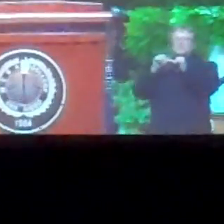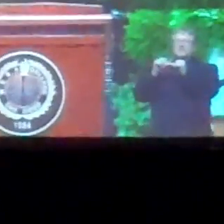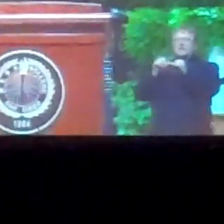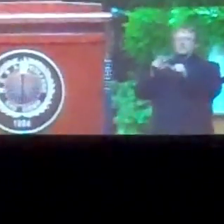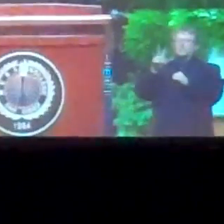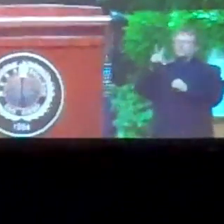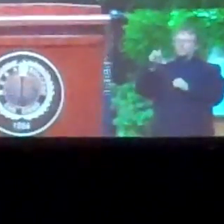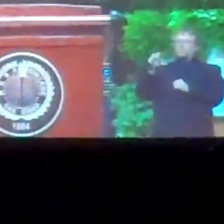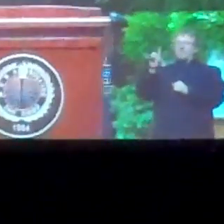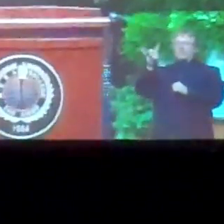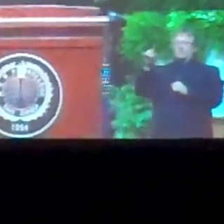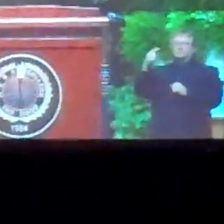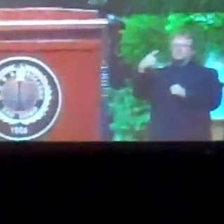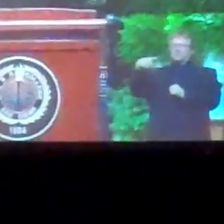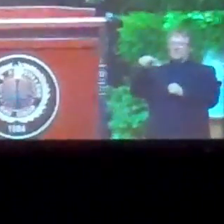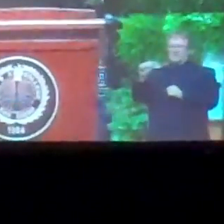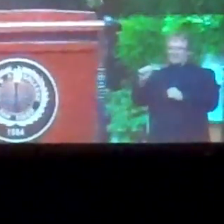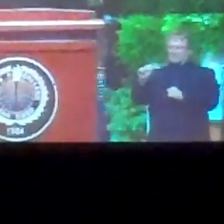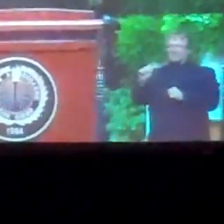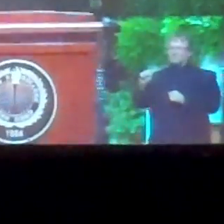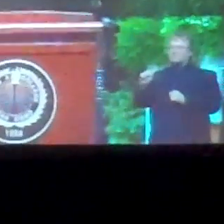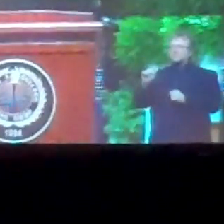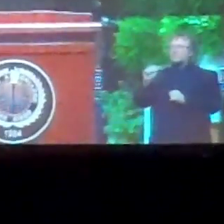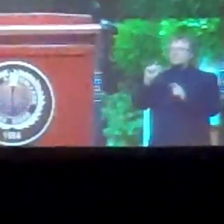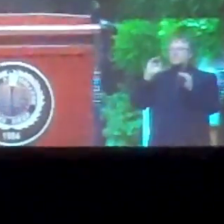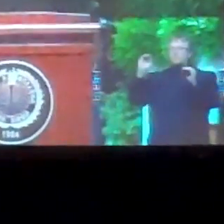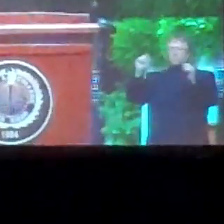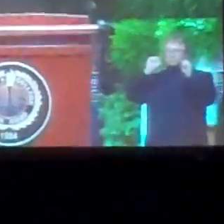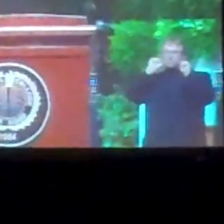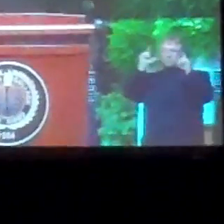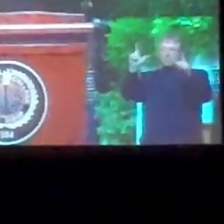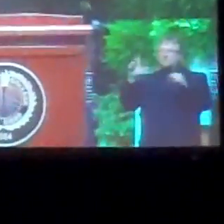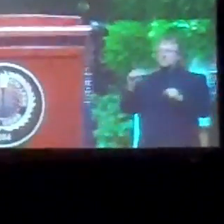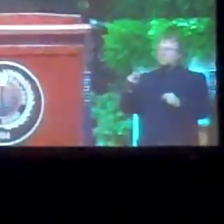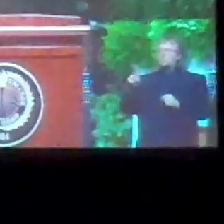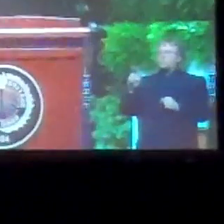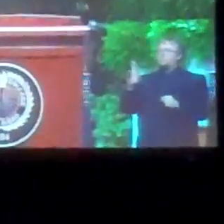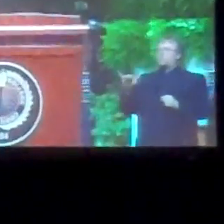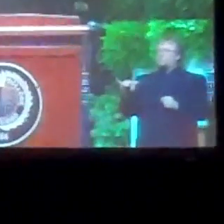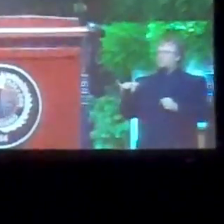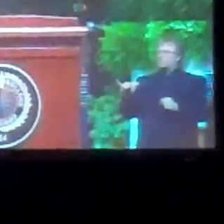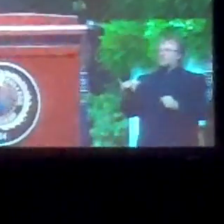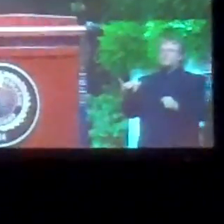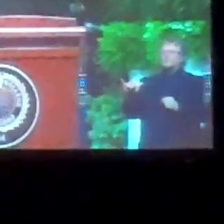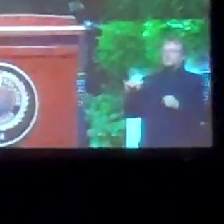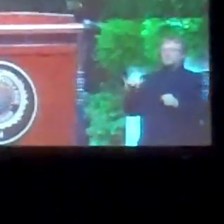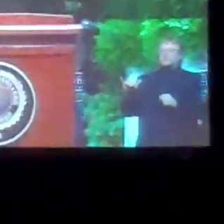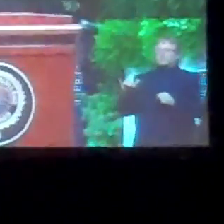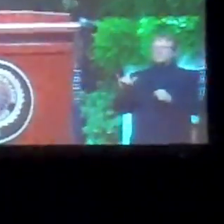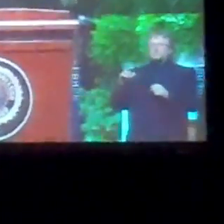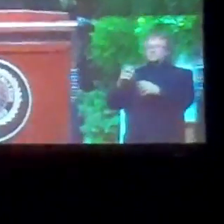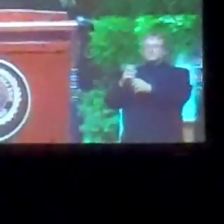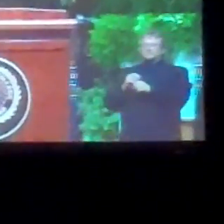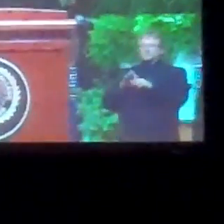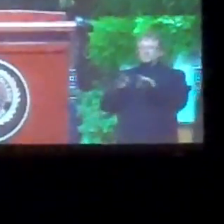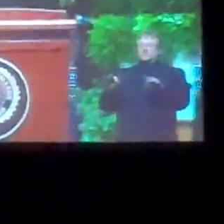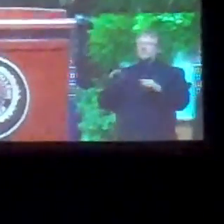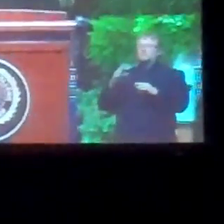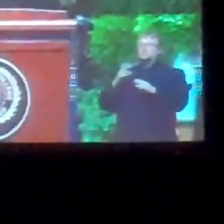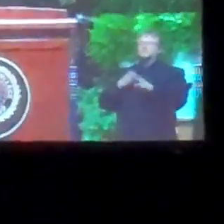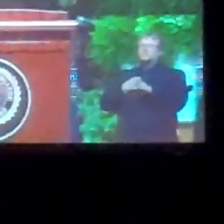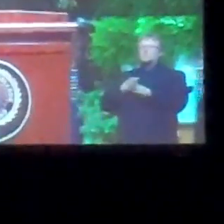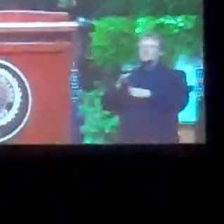2.8 GPA. Not surprisingly, Aubrey plans to complete her degree in Communication